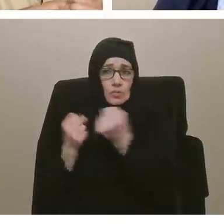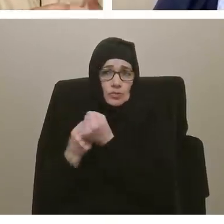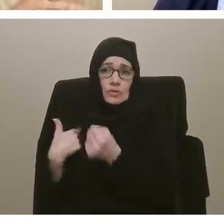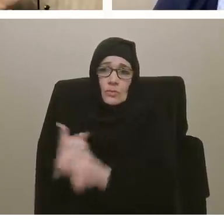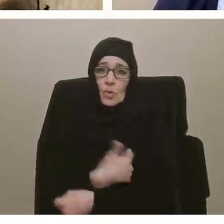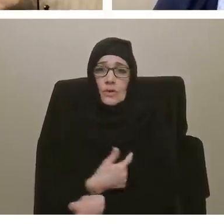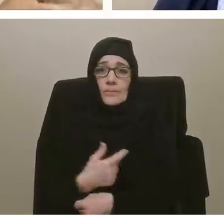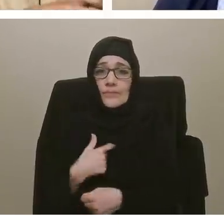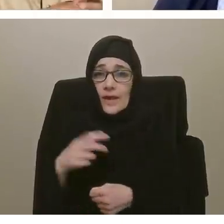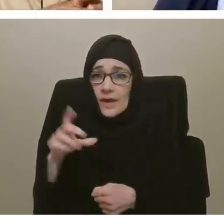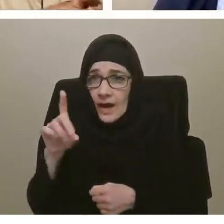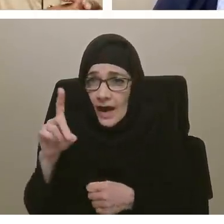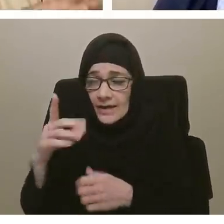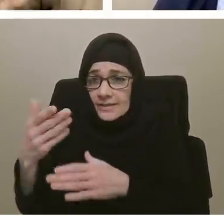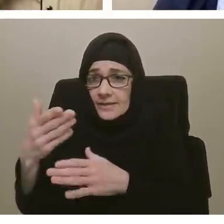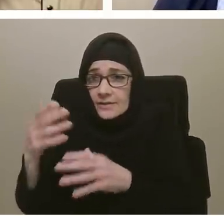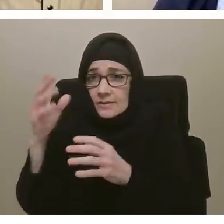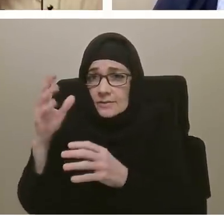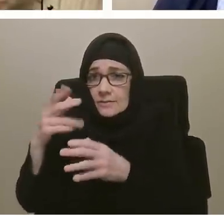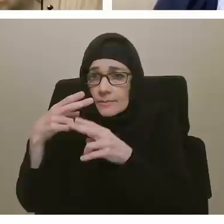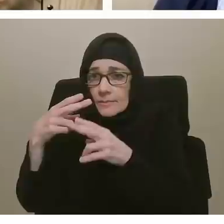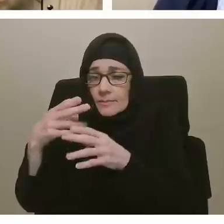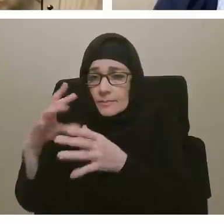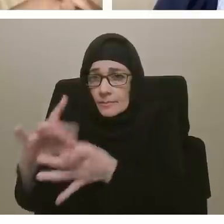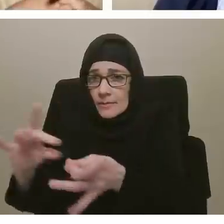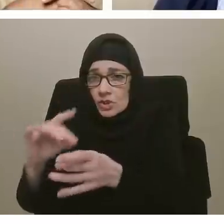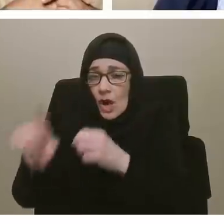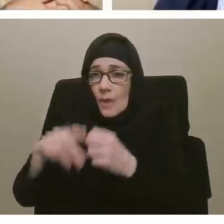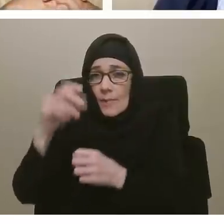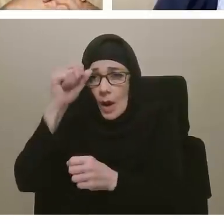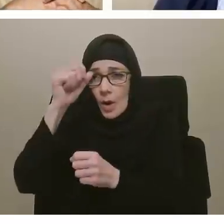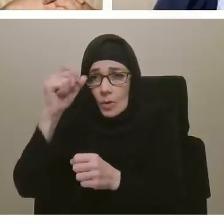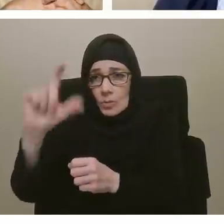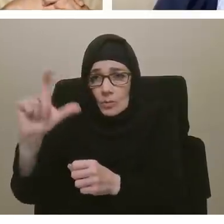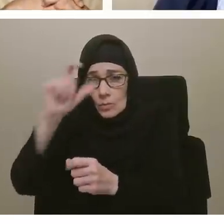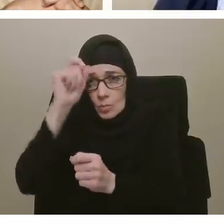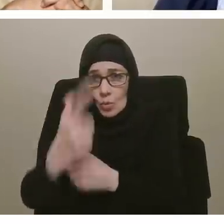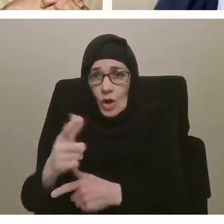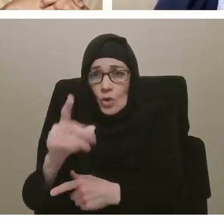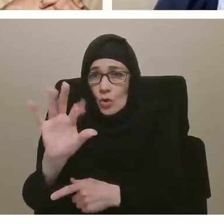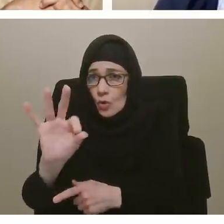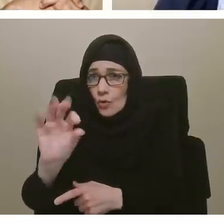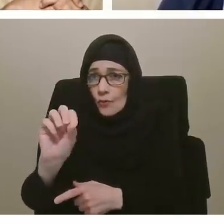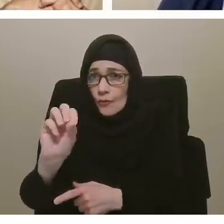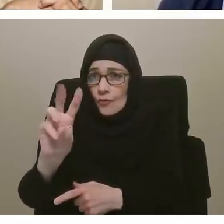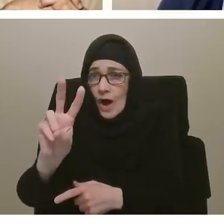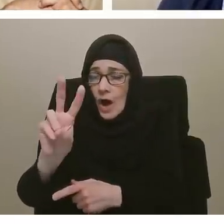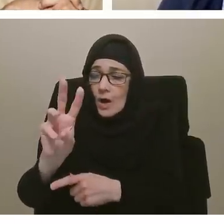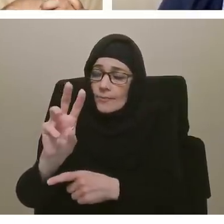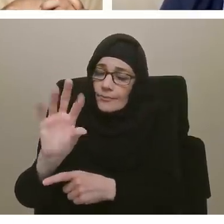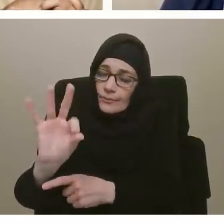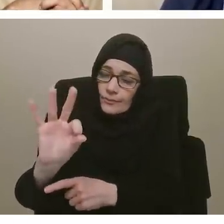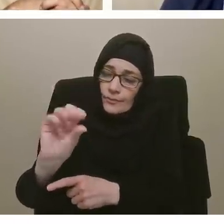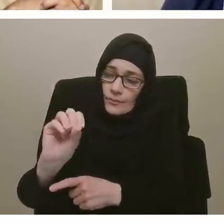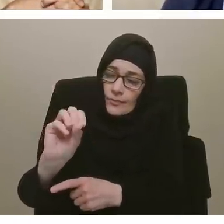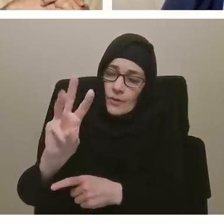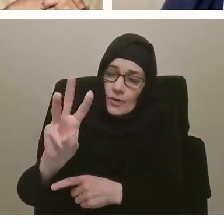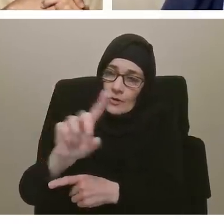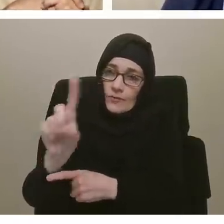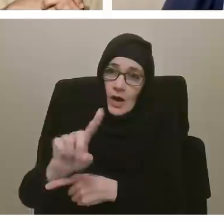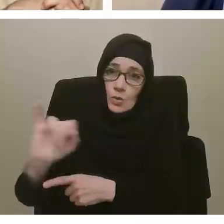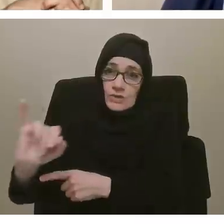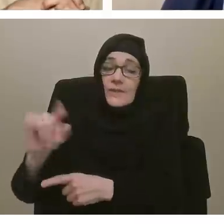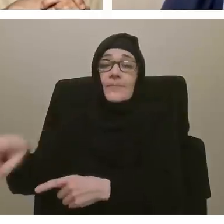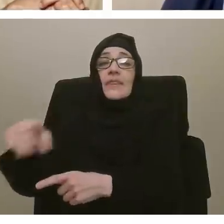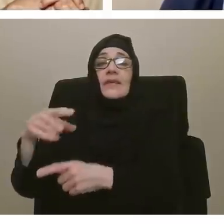know, Brother Fozy, who was actually, you know, producing, you know, the Meeting Muhammad